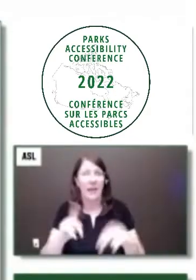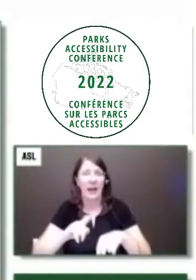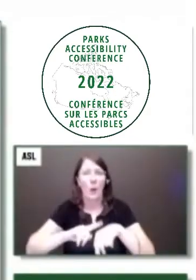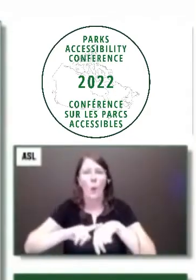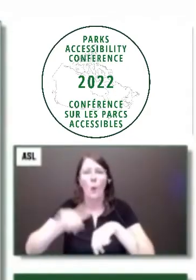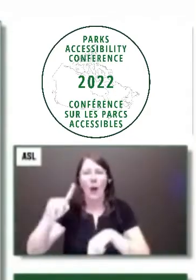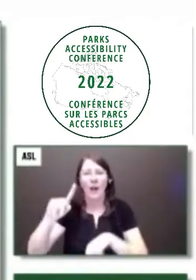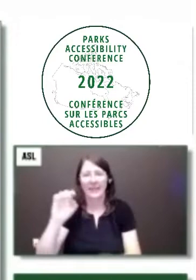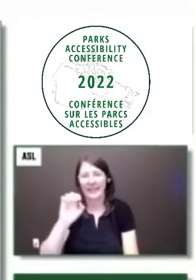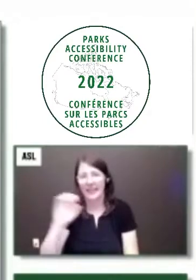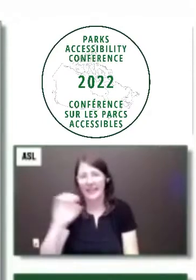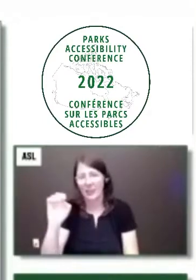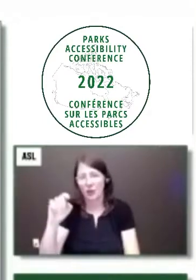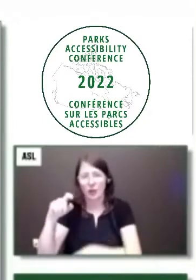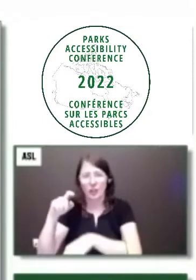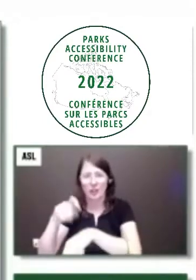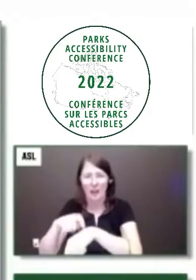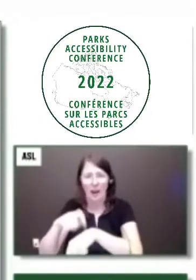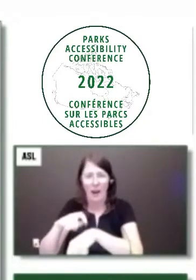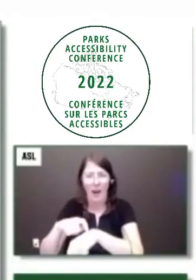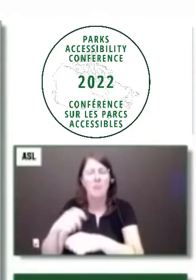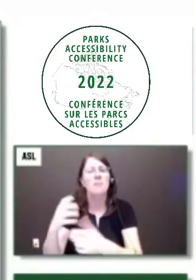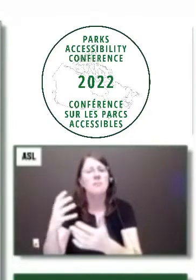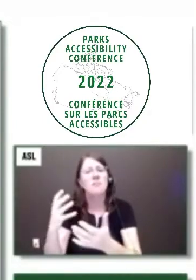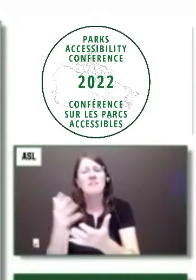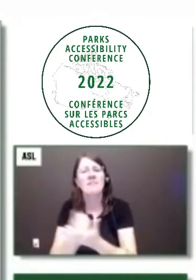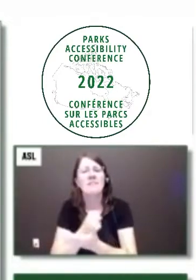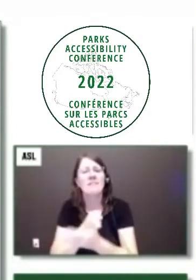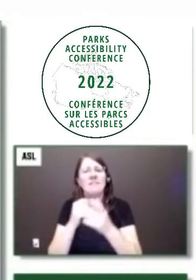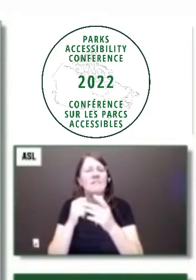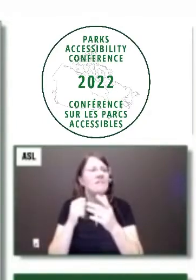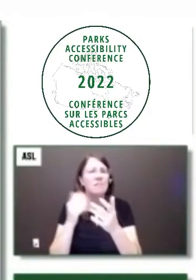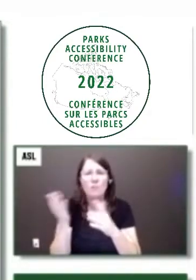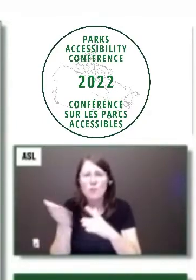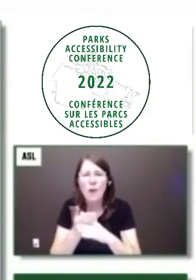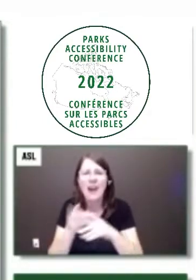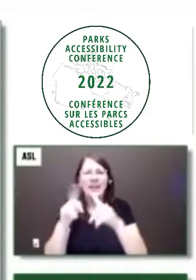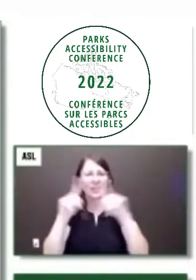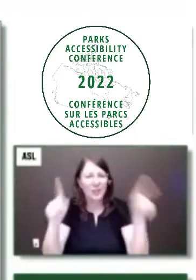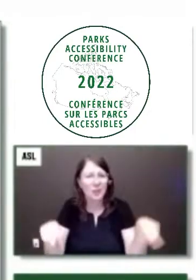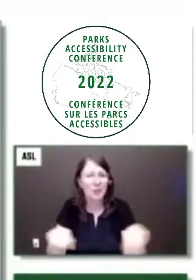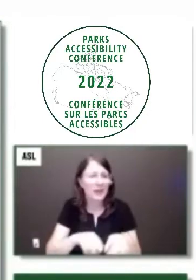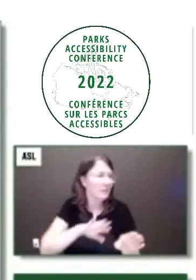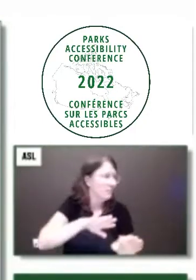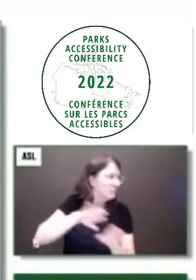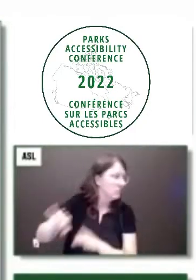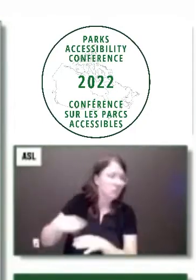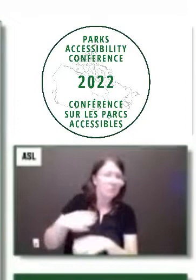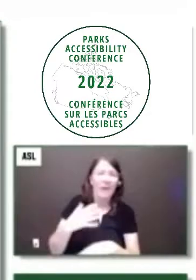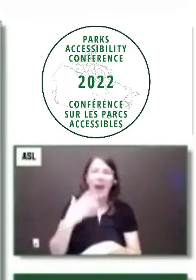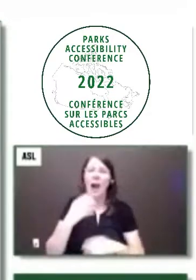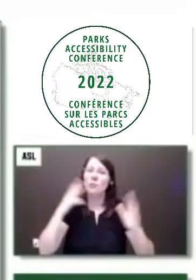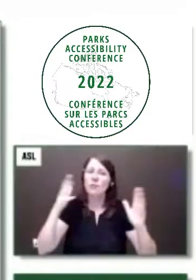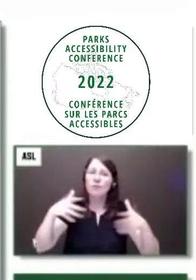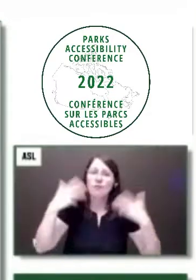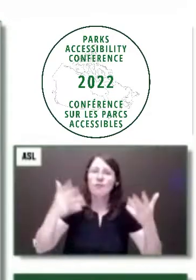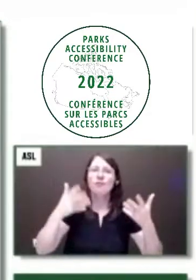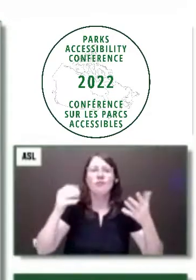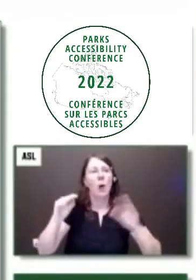Time. Please use the next few minutes to take a screen break, get some fresh air, or just move your body. Thanks, and we'll see you soon.